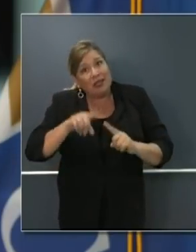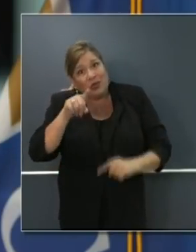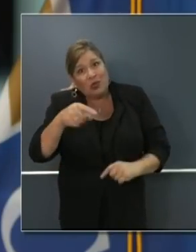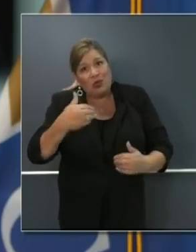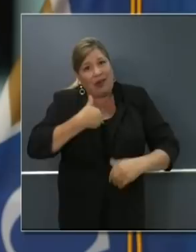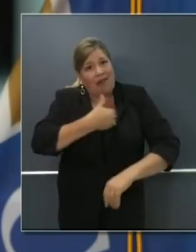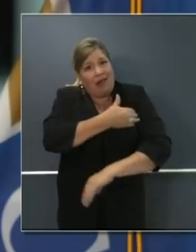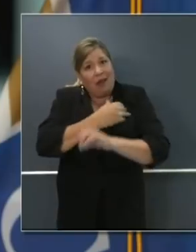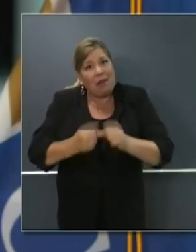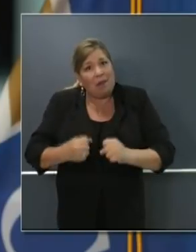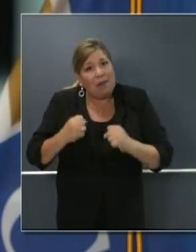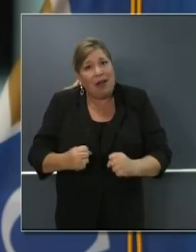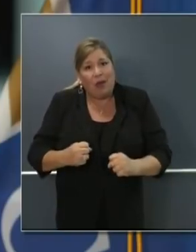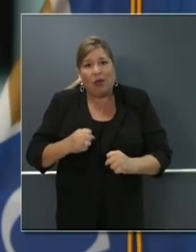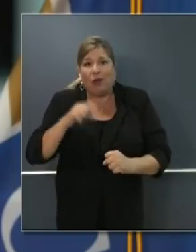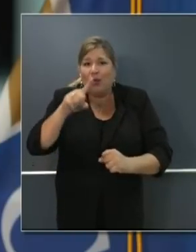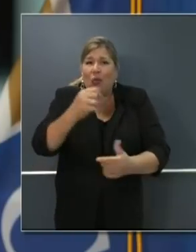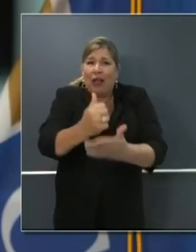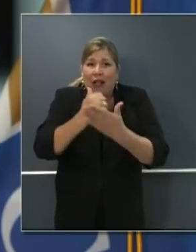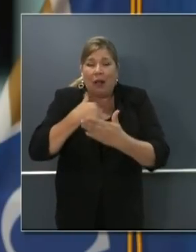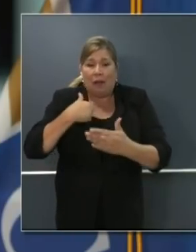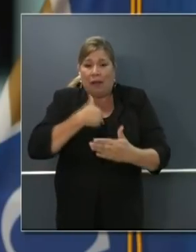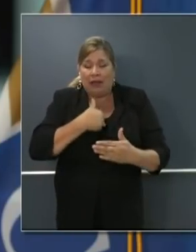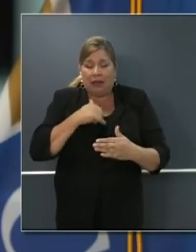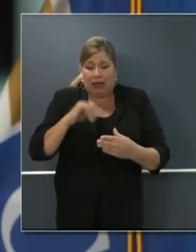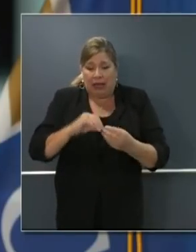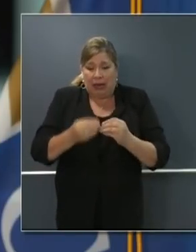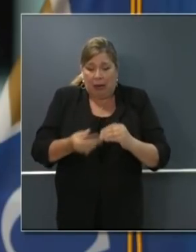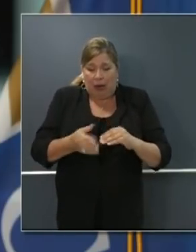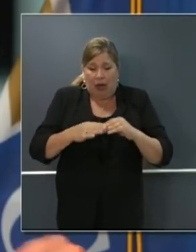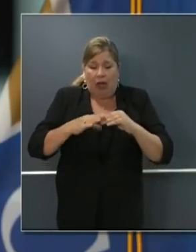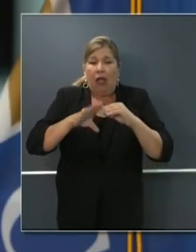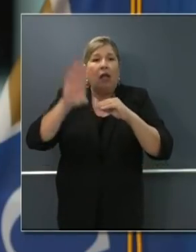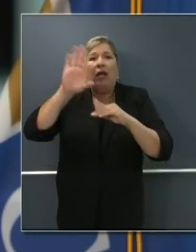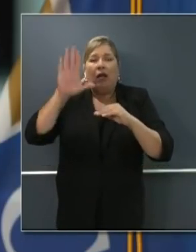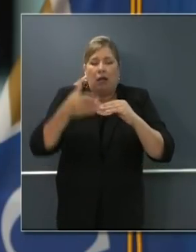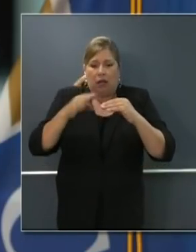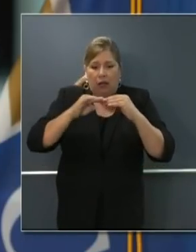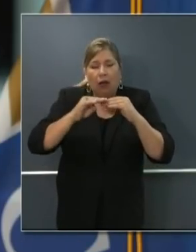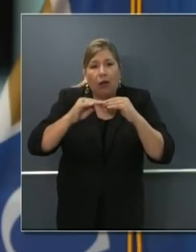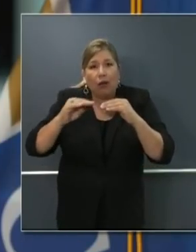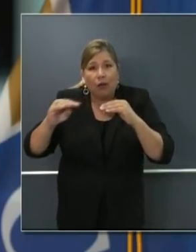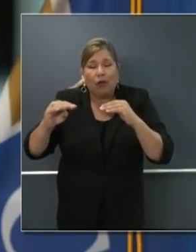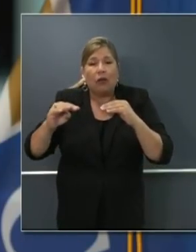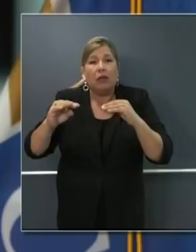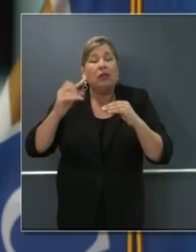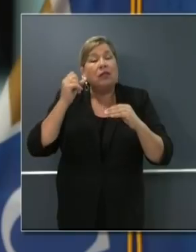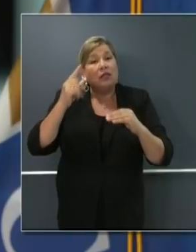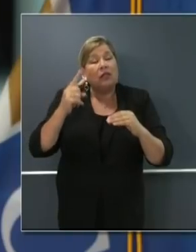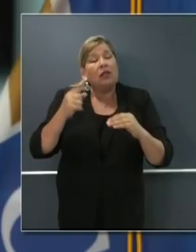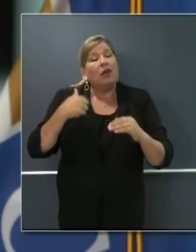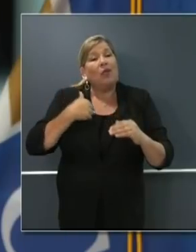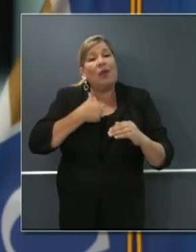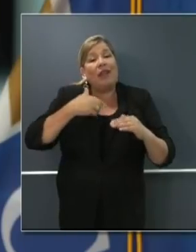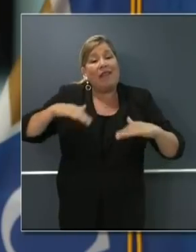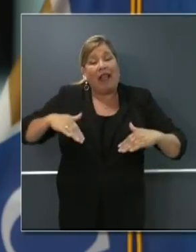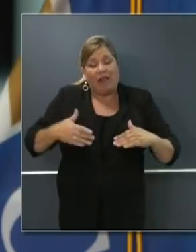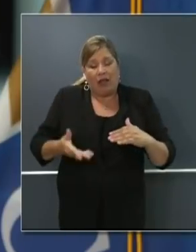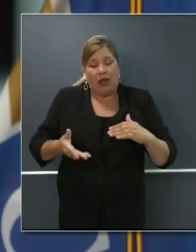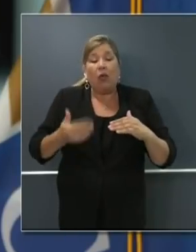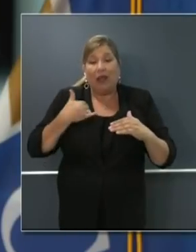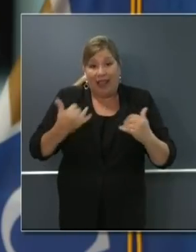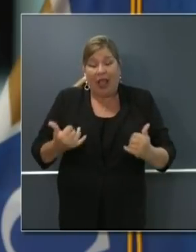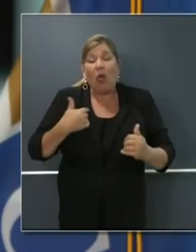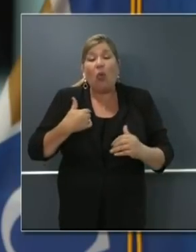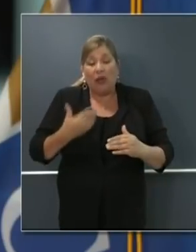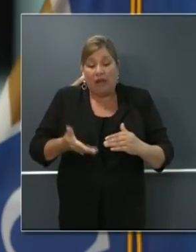and your decisions have helped us flatten the curve in the state of California. But we haven't bent that curve downward. We've just flattened